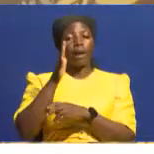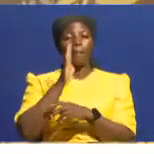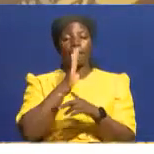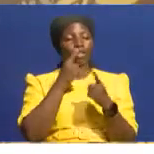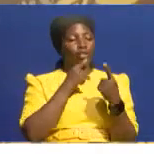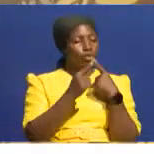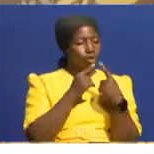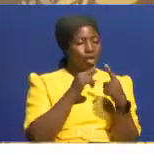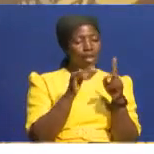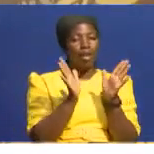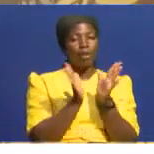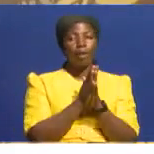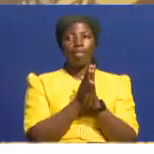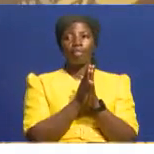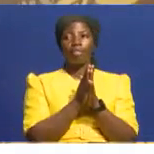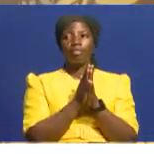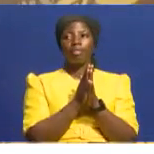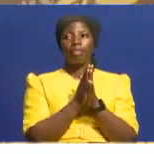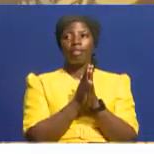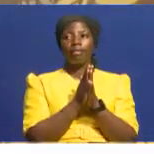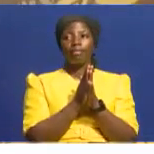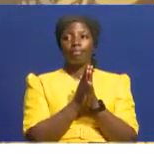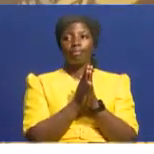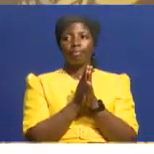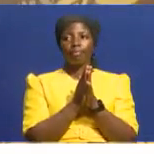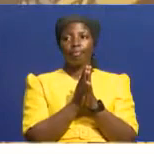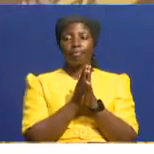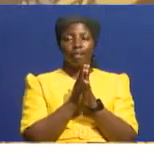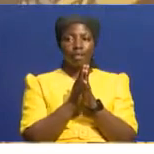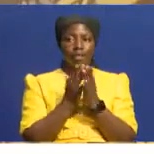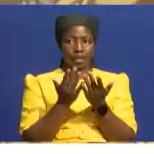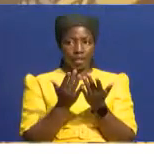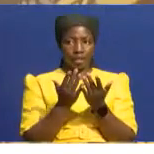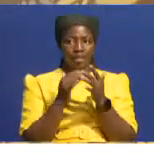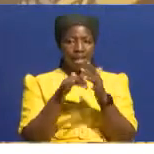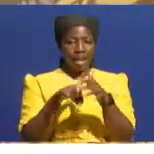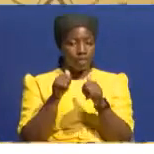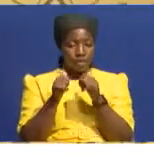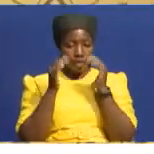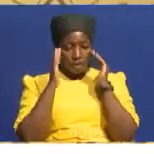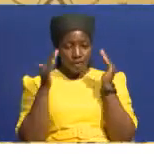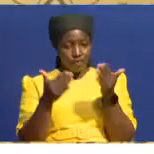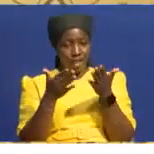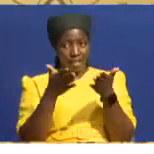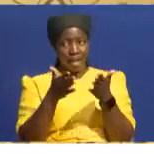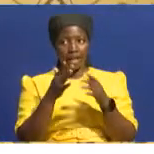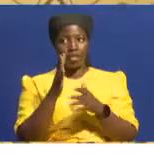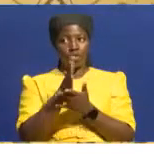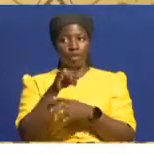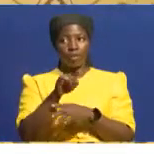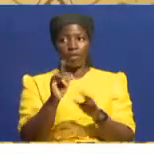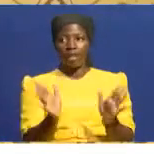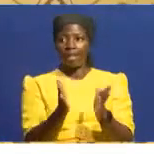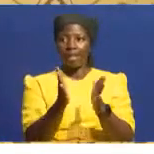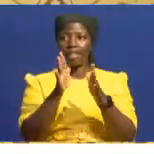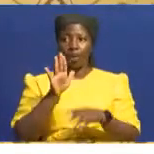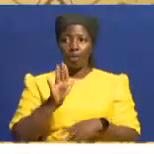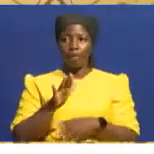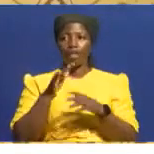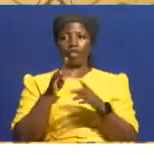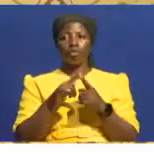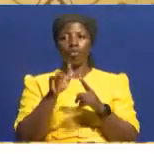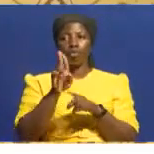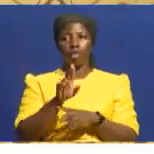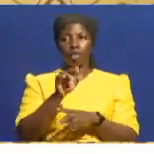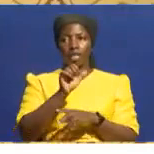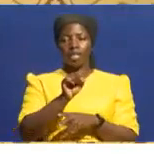speaking it was not just agriculture that we were focused on here. We are really encouraging women to take up ACFTA. This